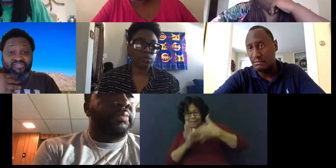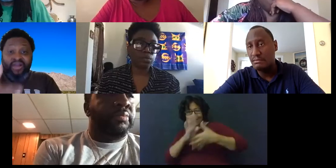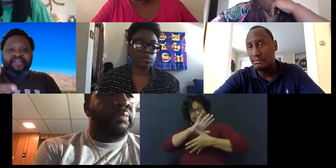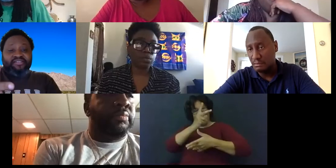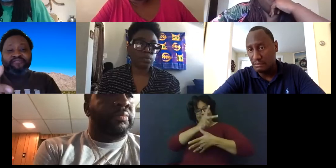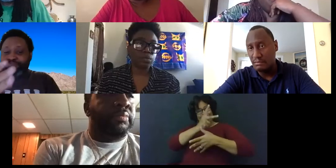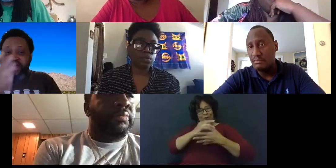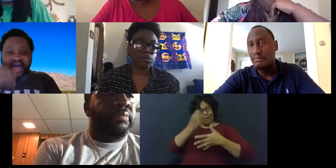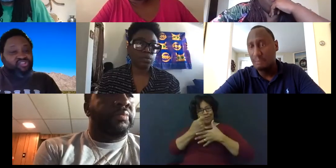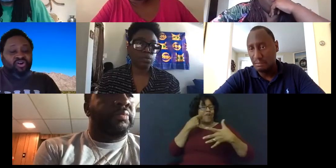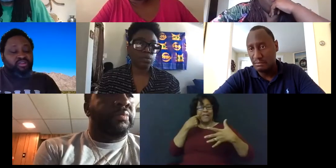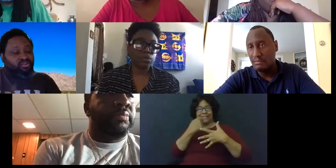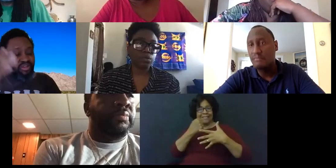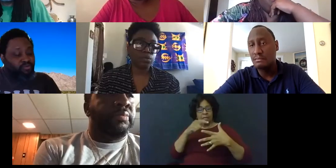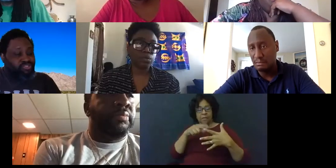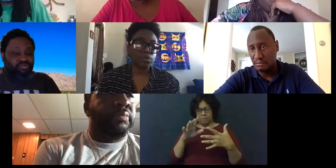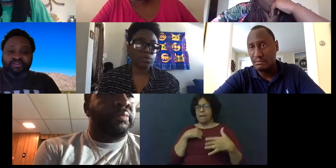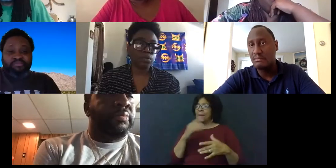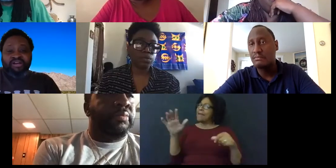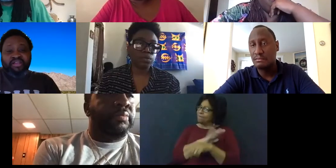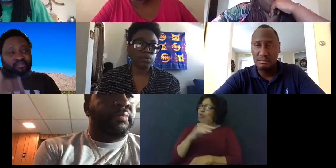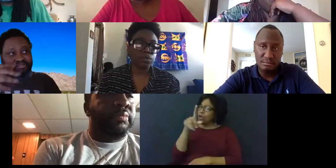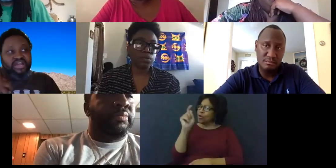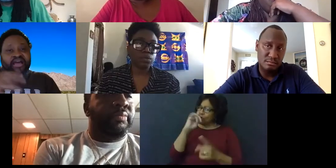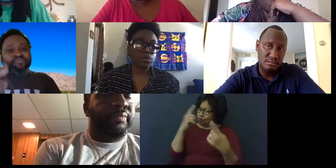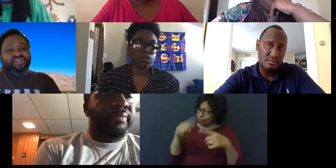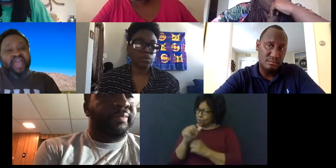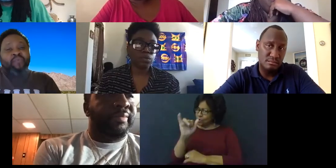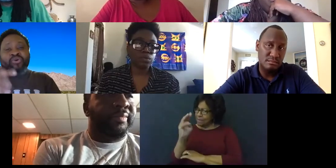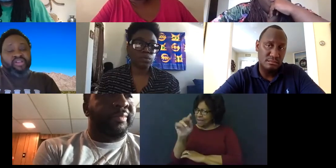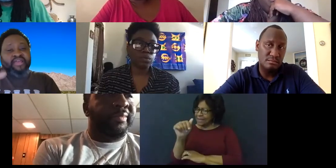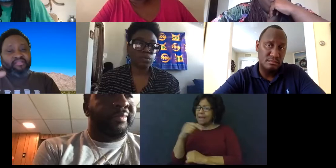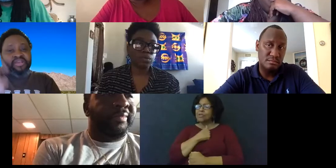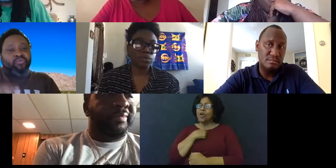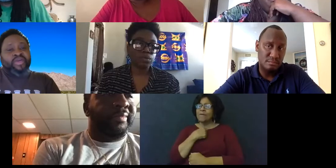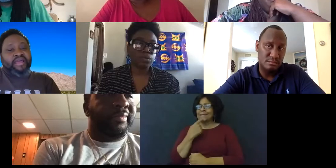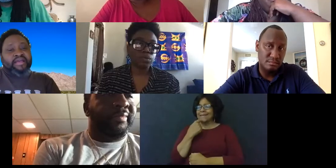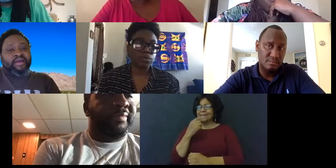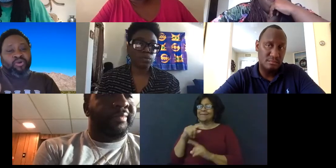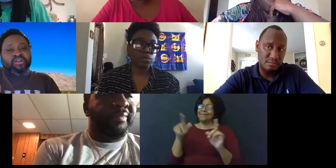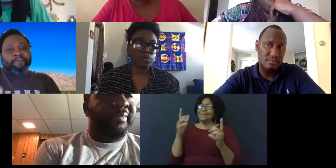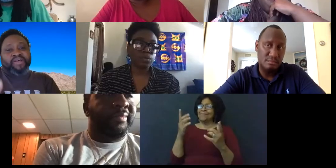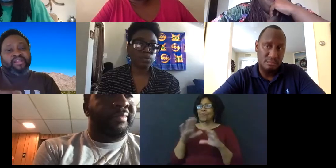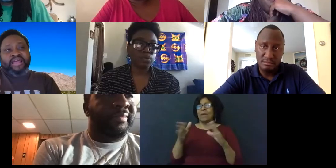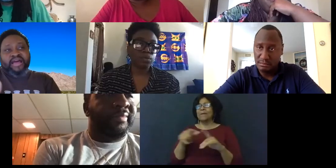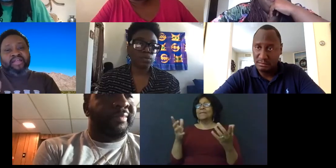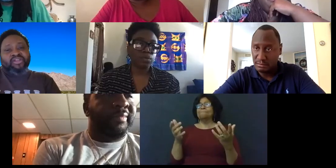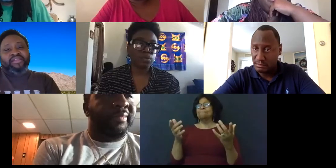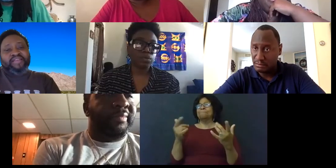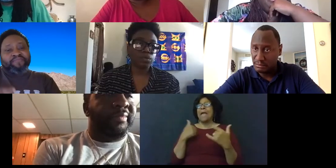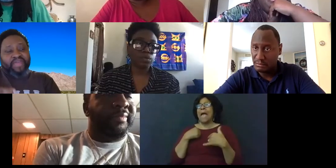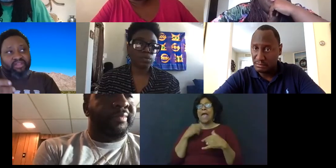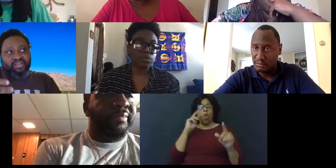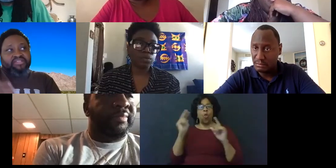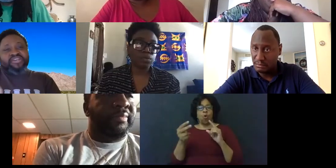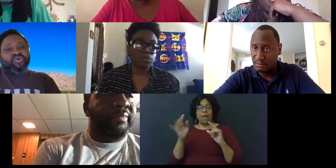it's crazy. But I totally agree with you, Imani, and I'm sorry I worded that in the way I worded it, but, like, I look at